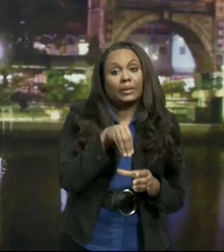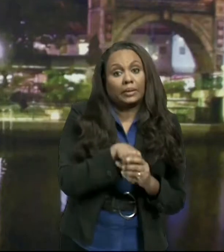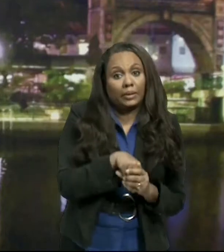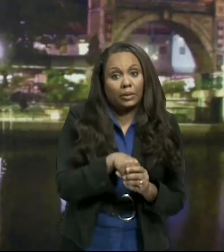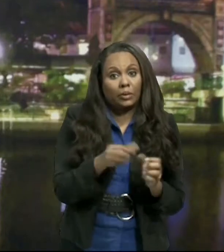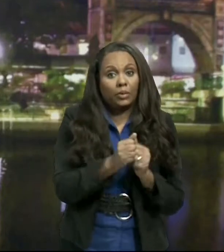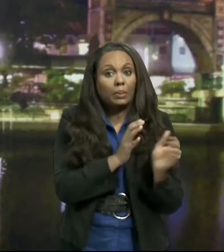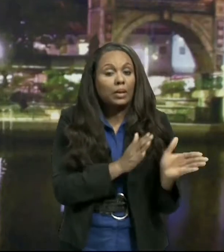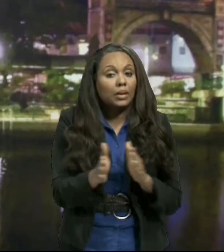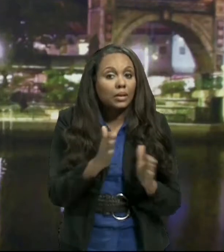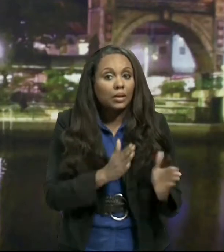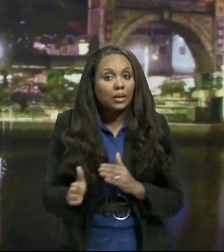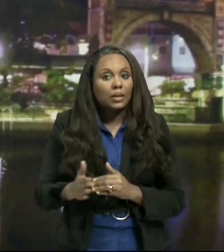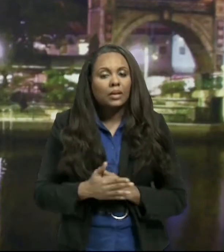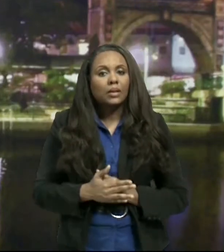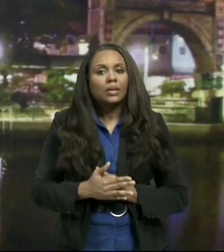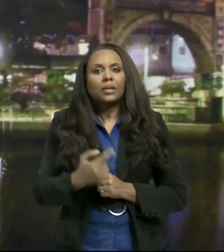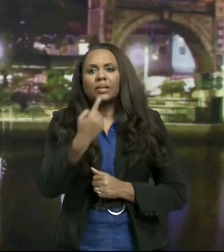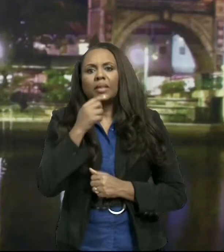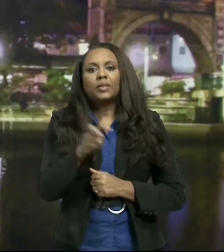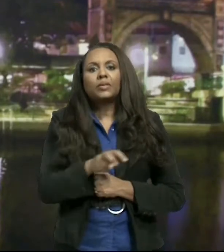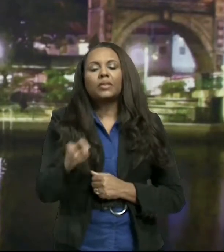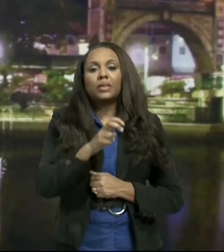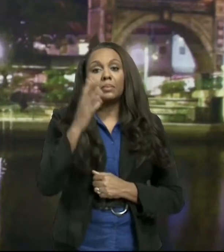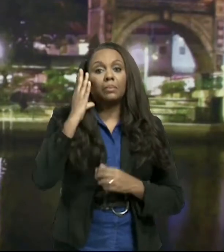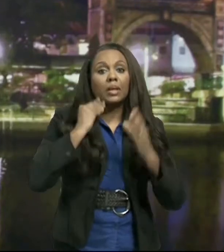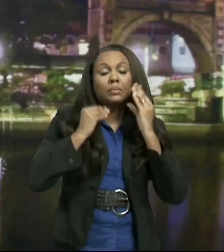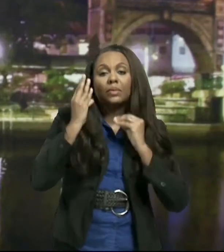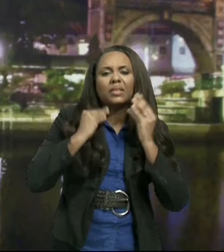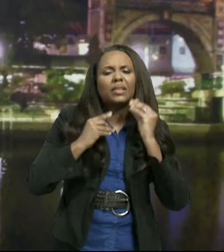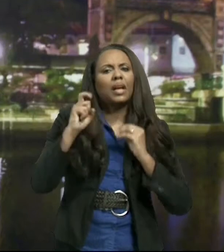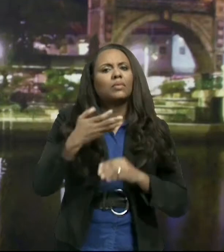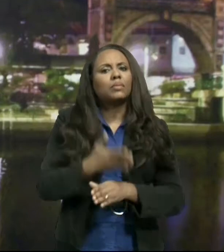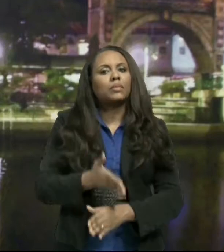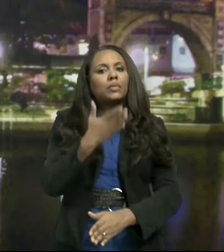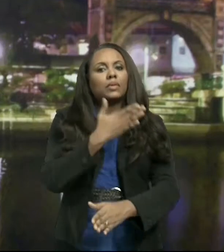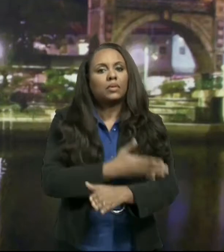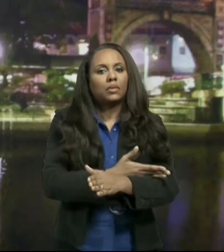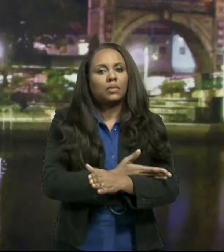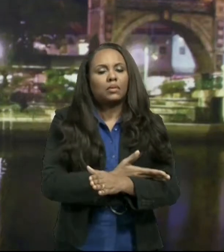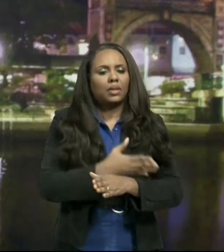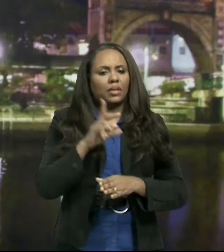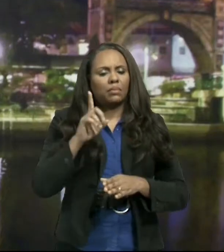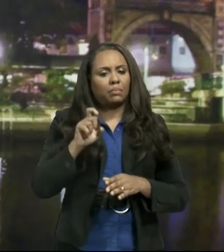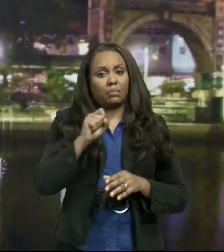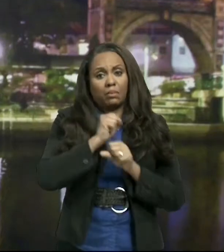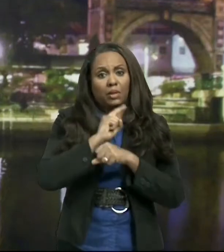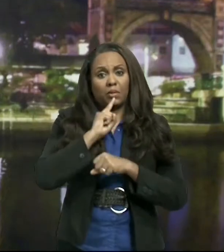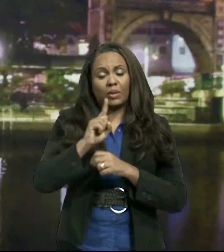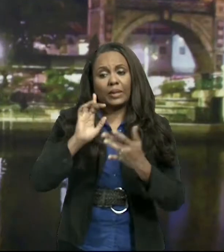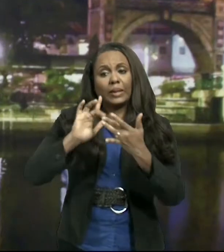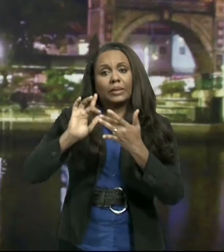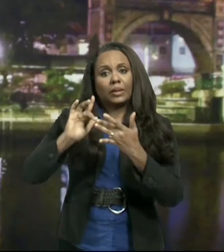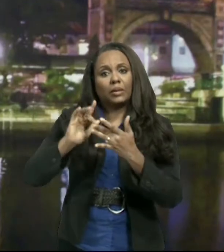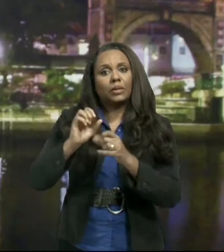While noting the tourism experience must be enhanced, she queried whether the affected workers were consulted.